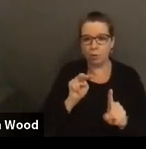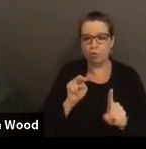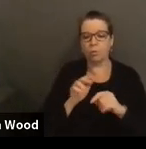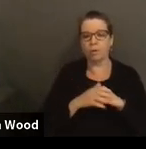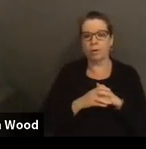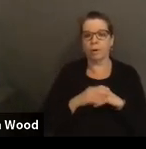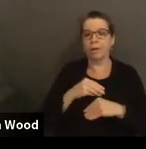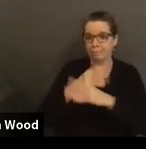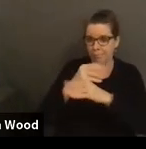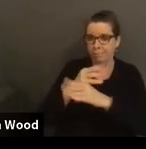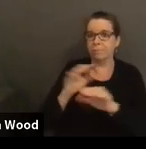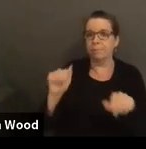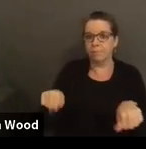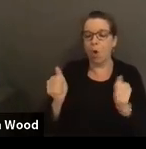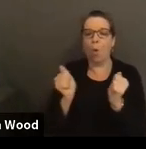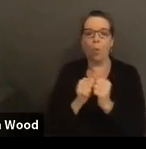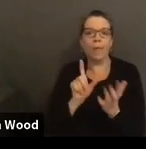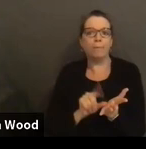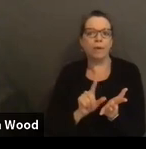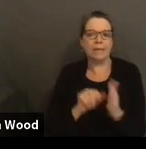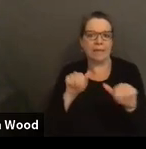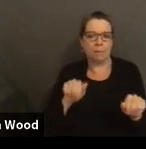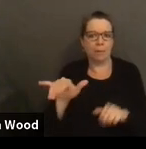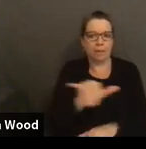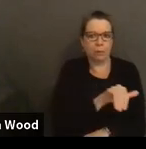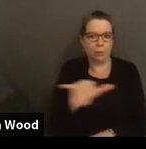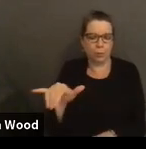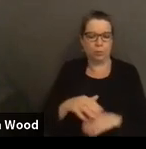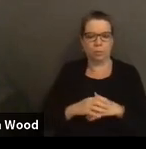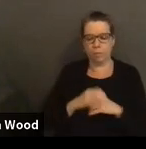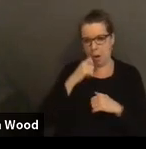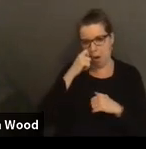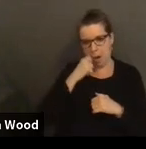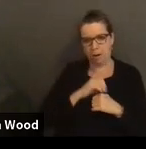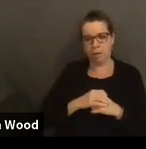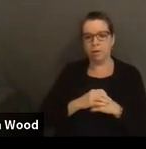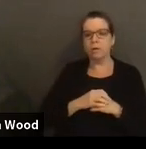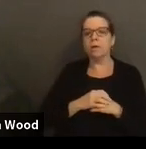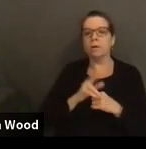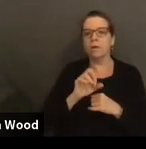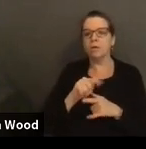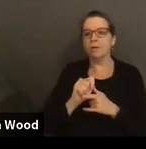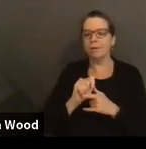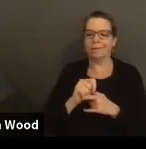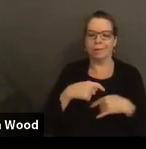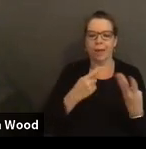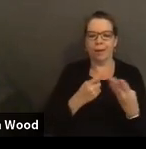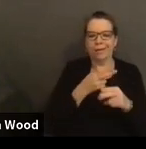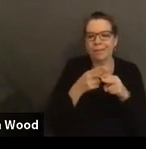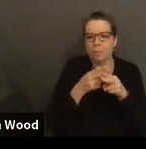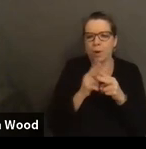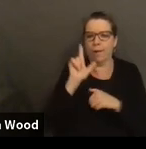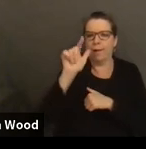digital format with printing capabilities, formative and summative unit assessments,